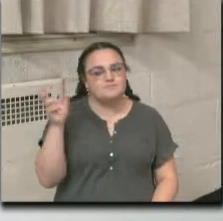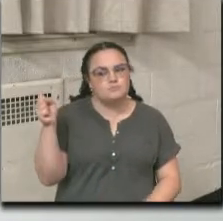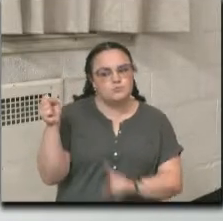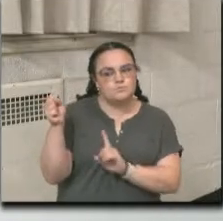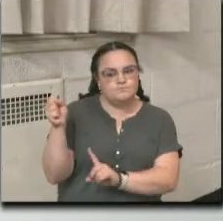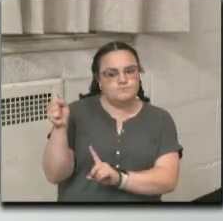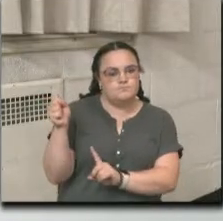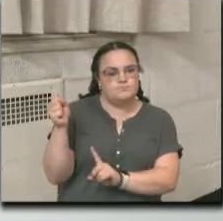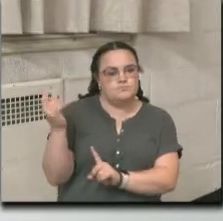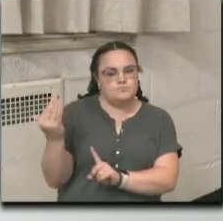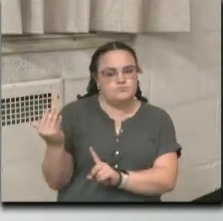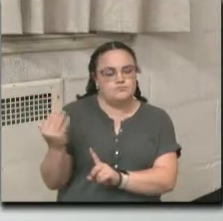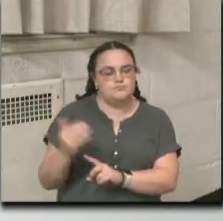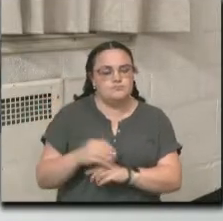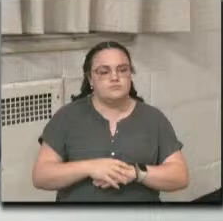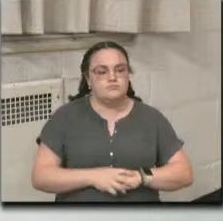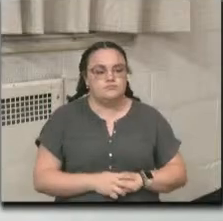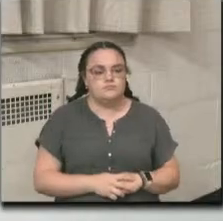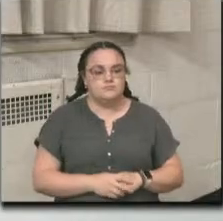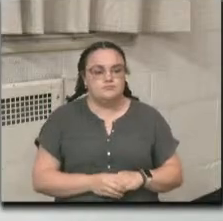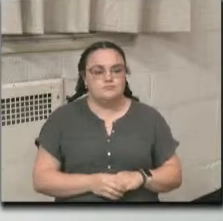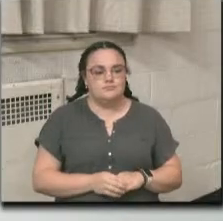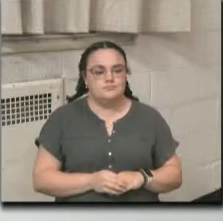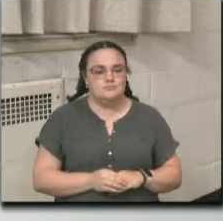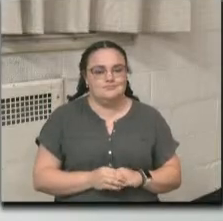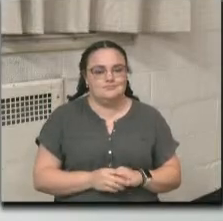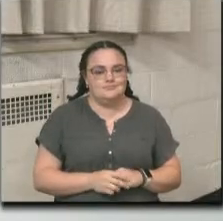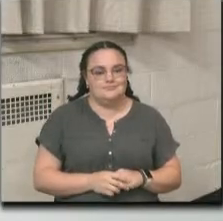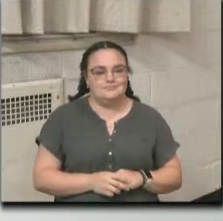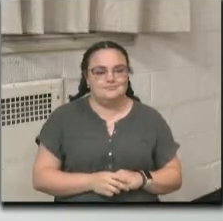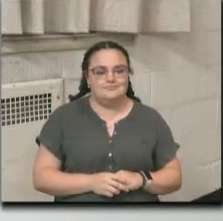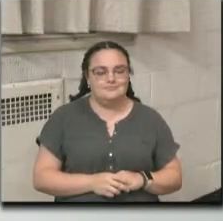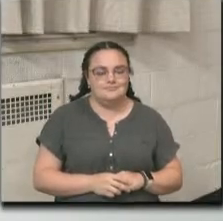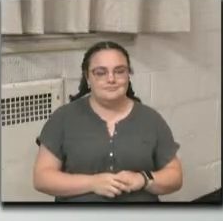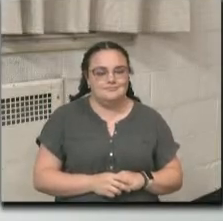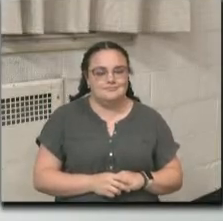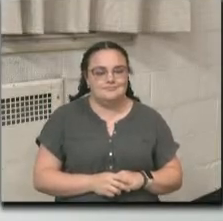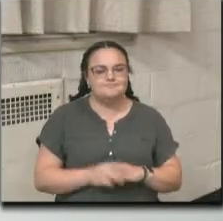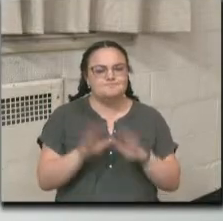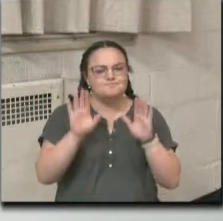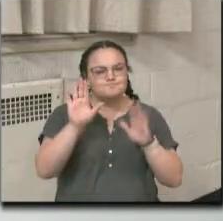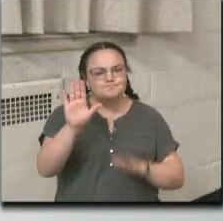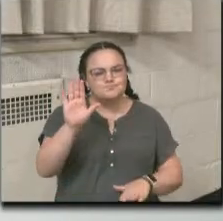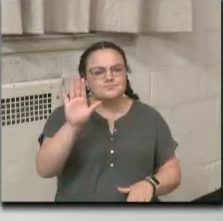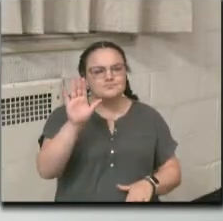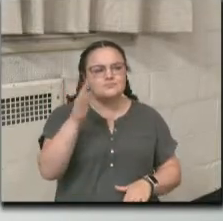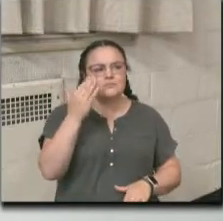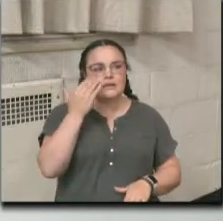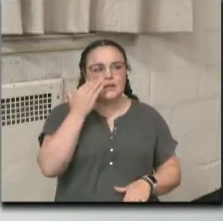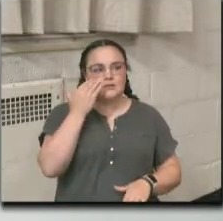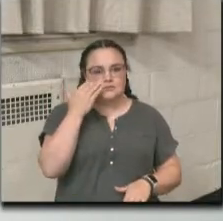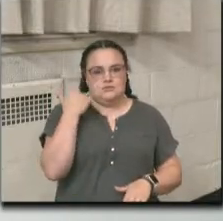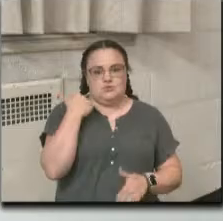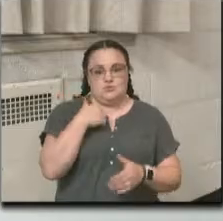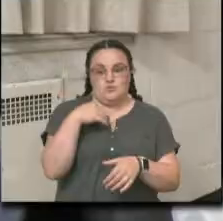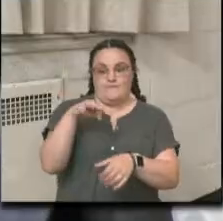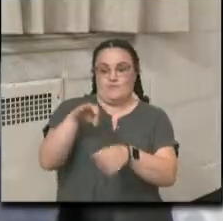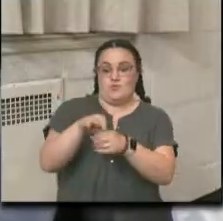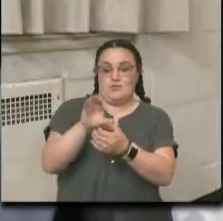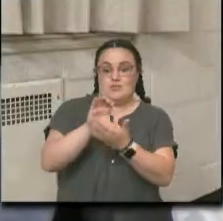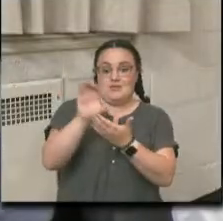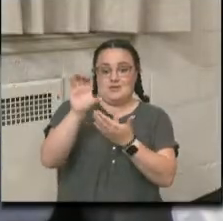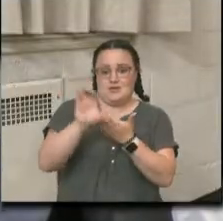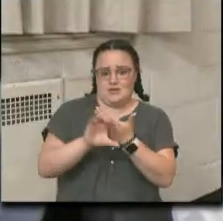That's Walker. Okay, Adam Stafford. Yes, I know that we are voting on the calendar right now,